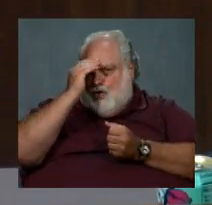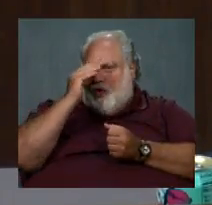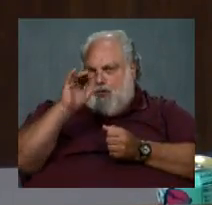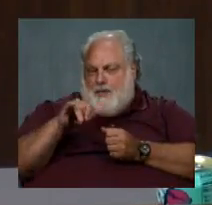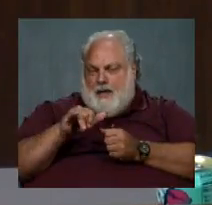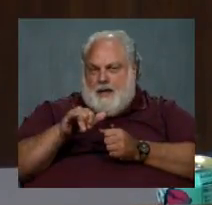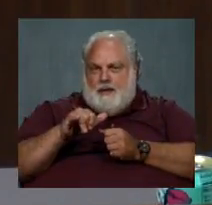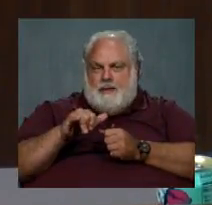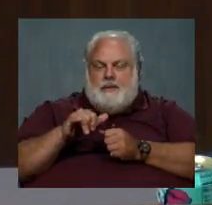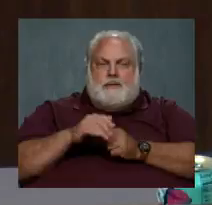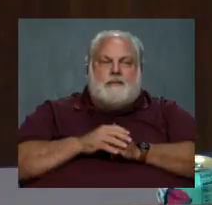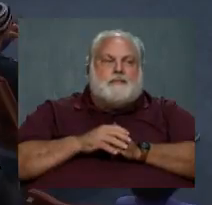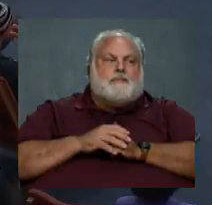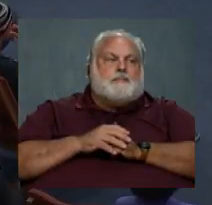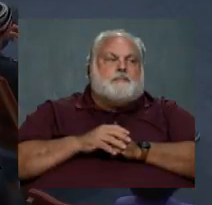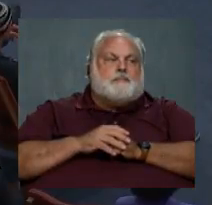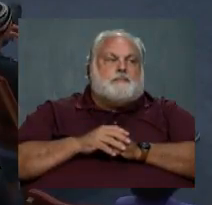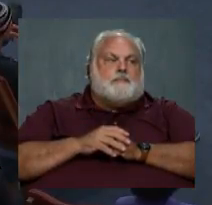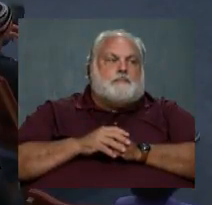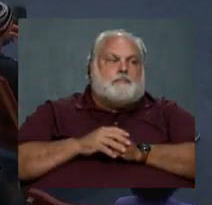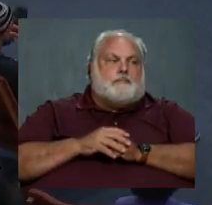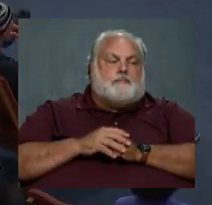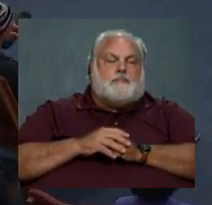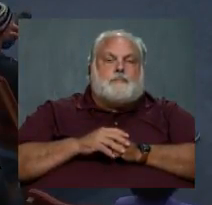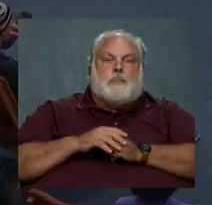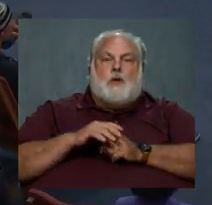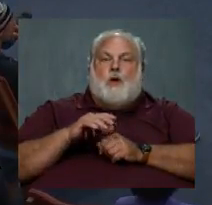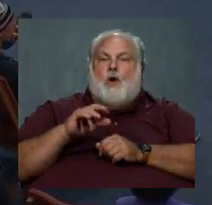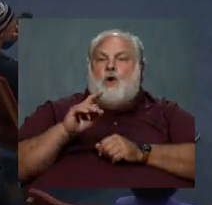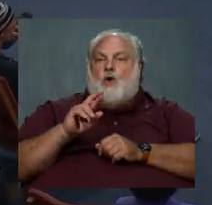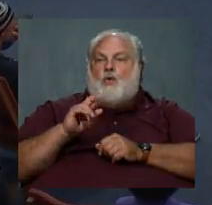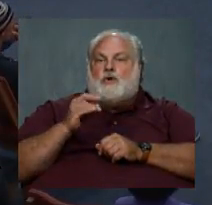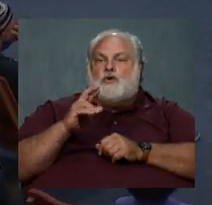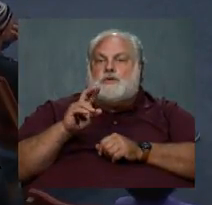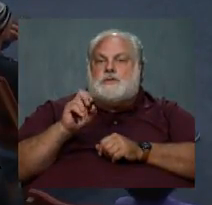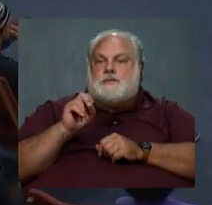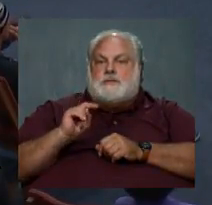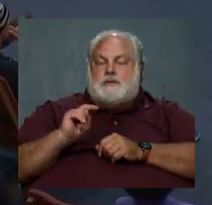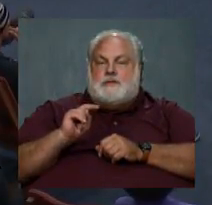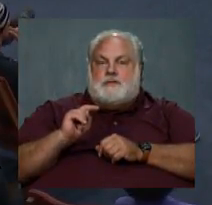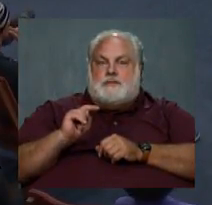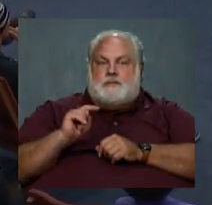Absolutely. Yeah. Okay. Thank you. Director Richardson, you're next, please.